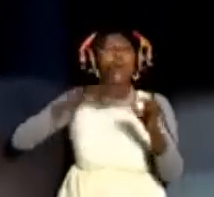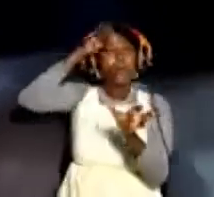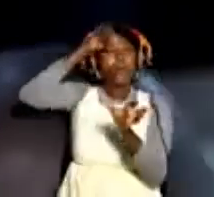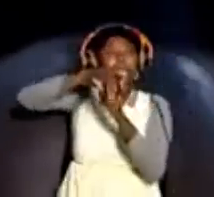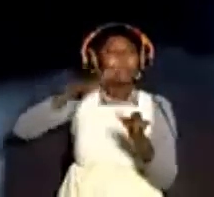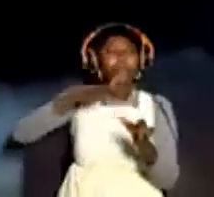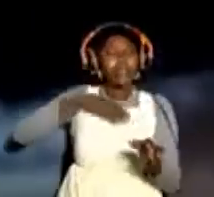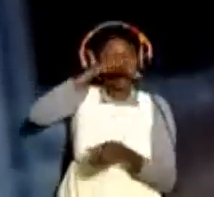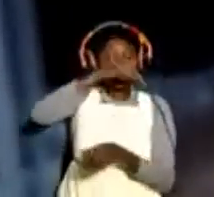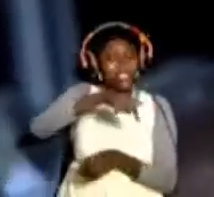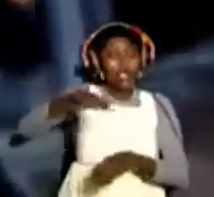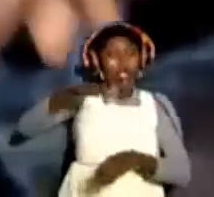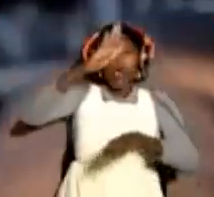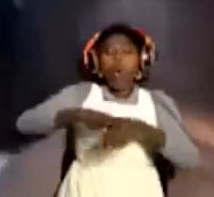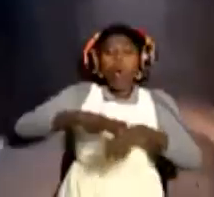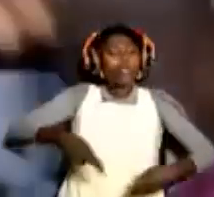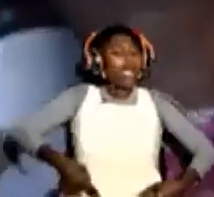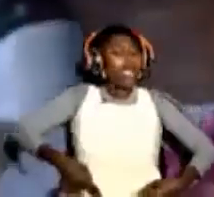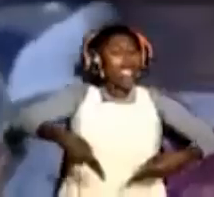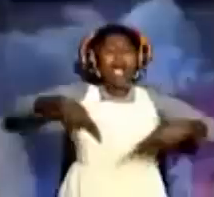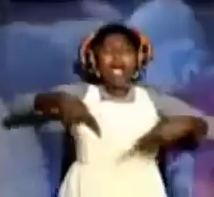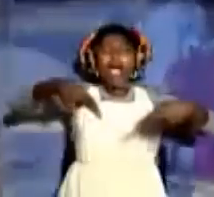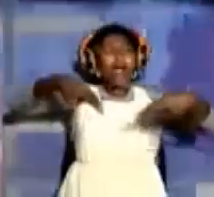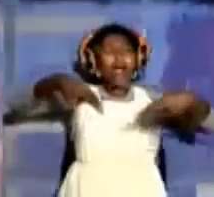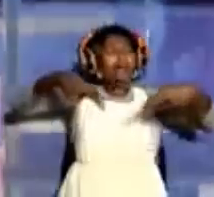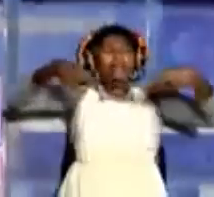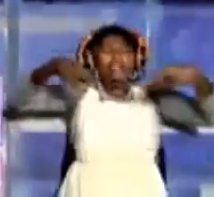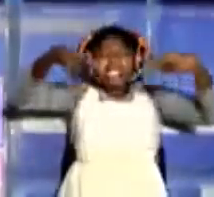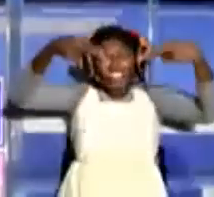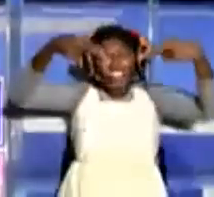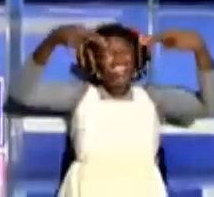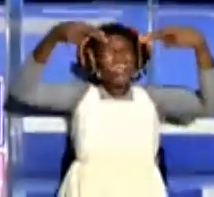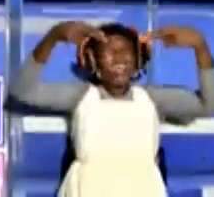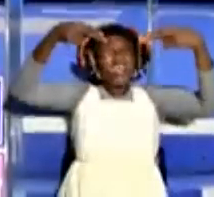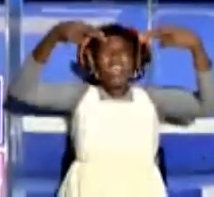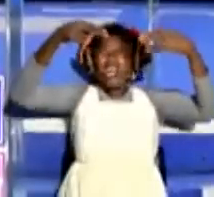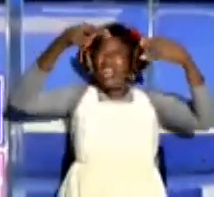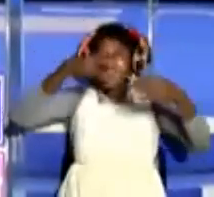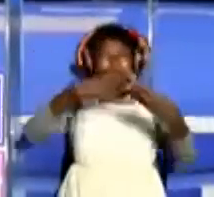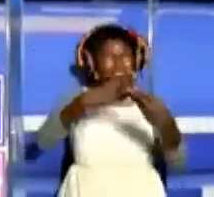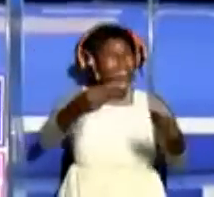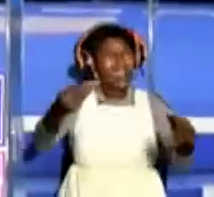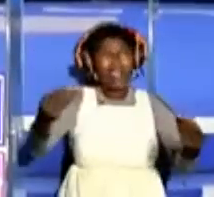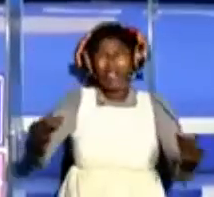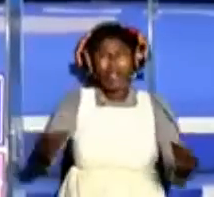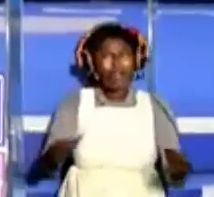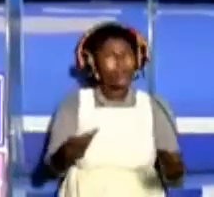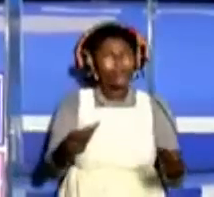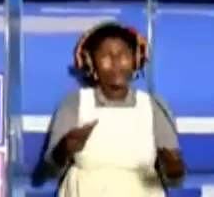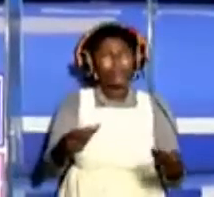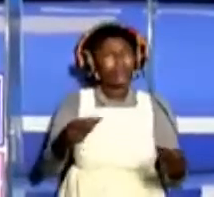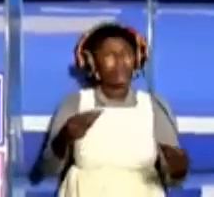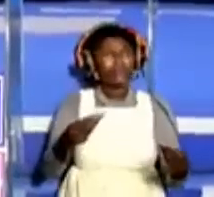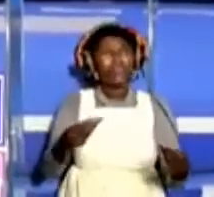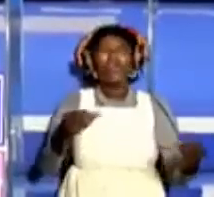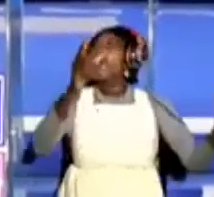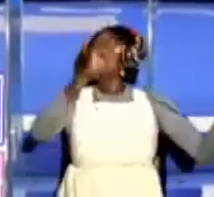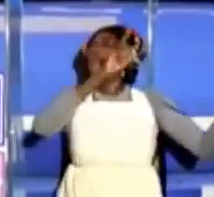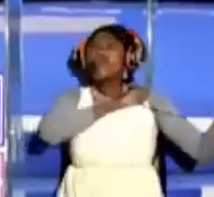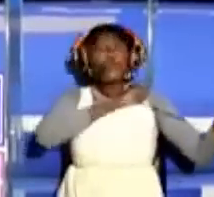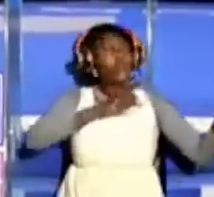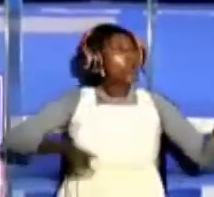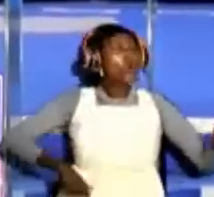Lord, plant my feet on high, higher ground. Lord, lift me